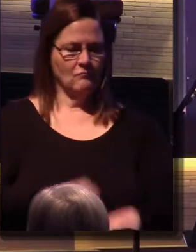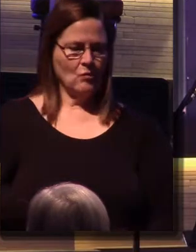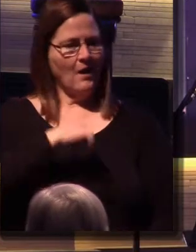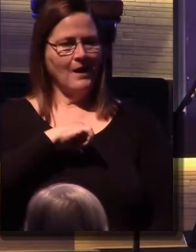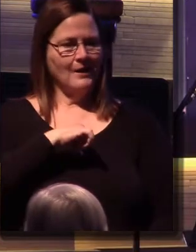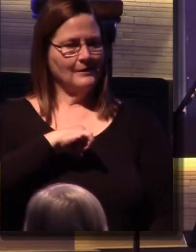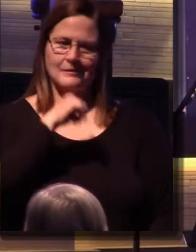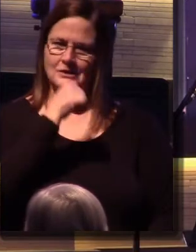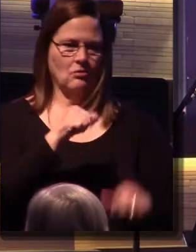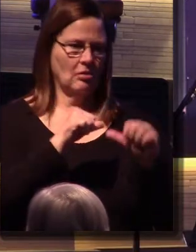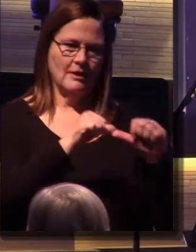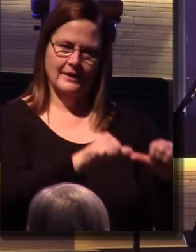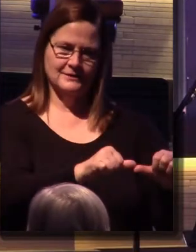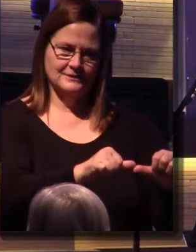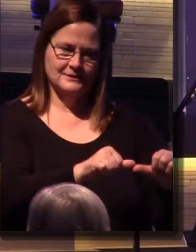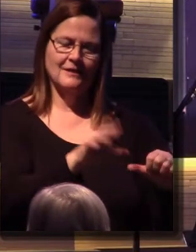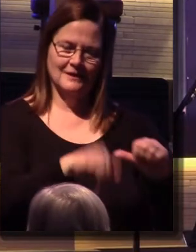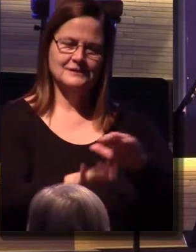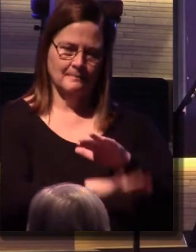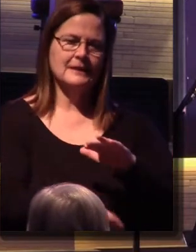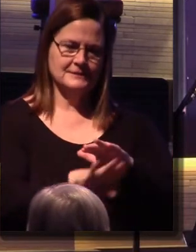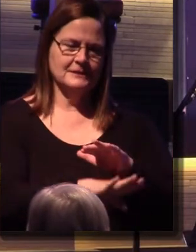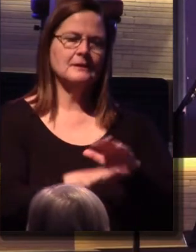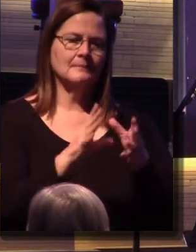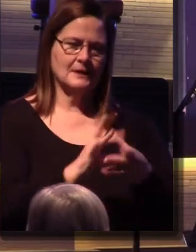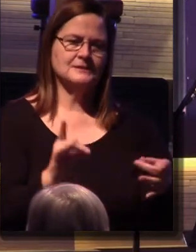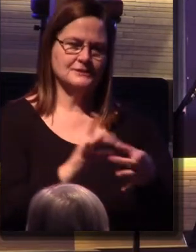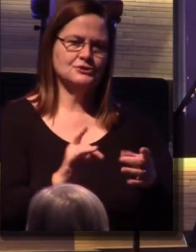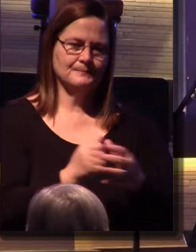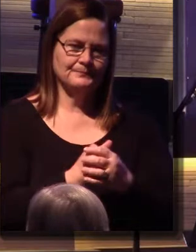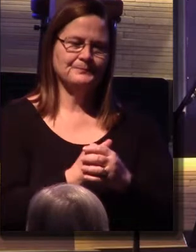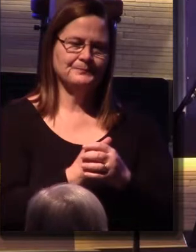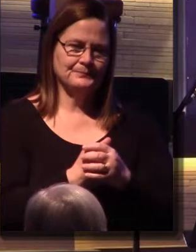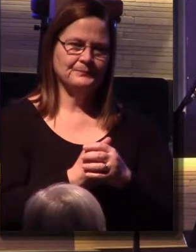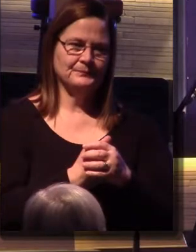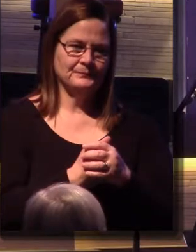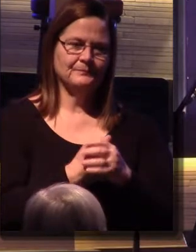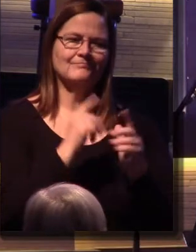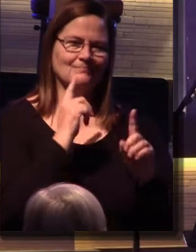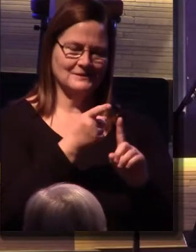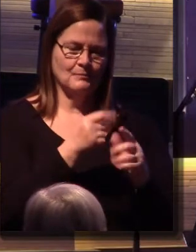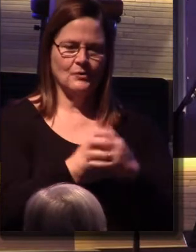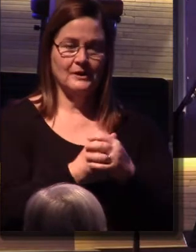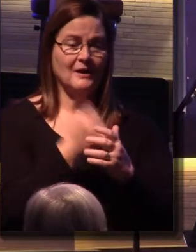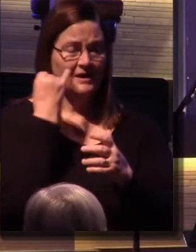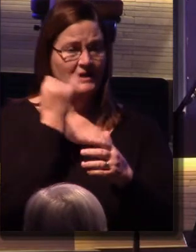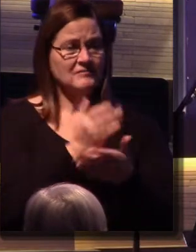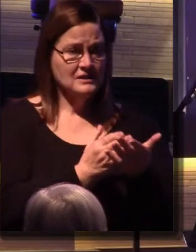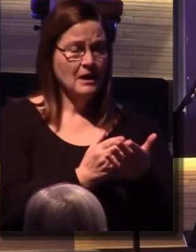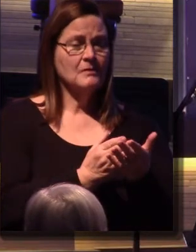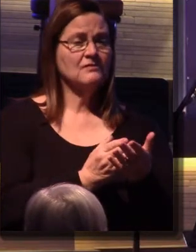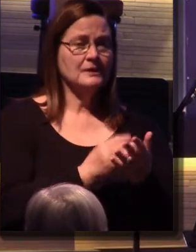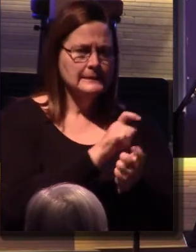last. I mean, that's the basic fundamental message of Isaiah chapter 13. And so even if some